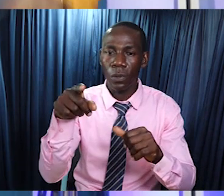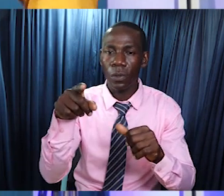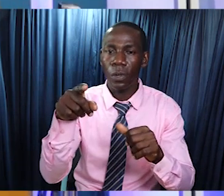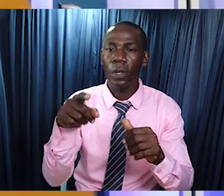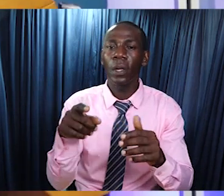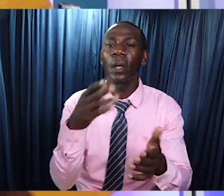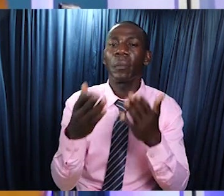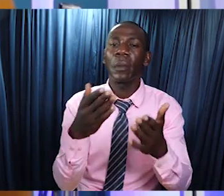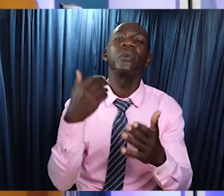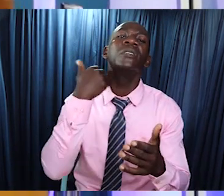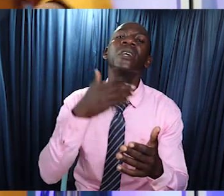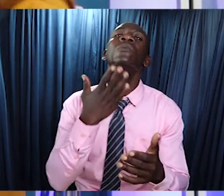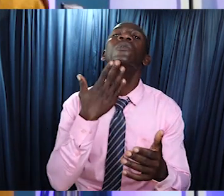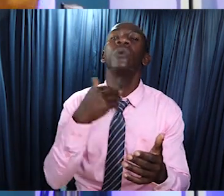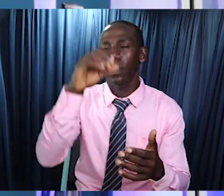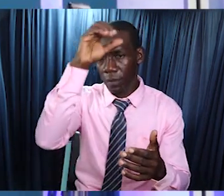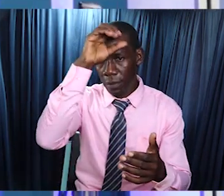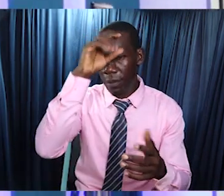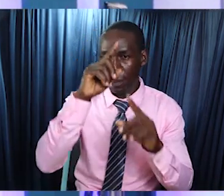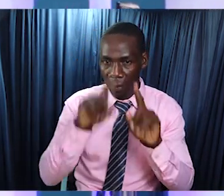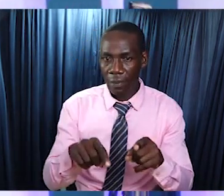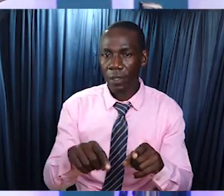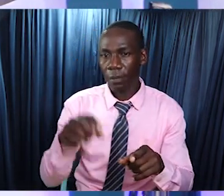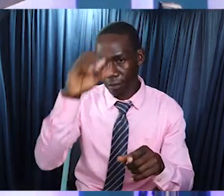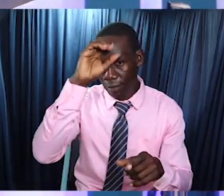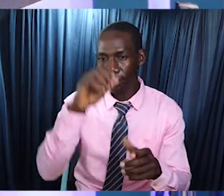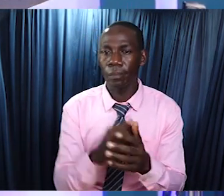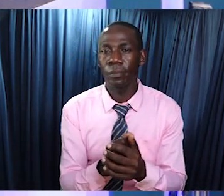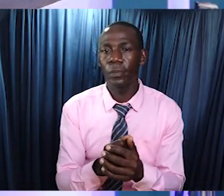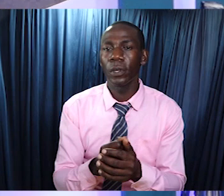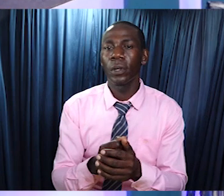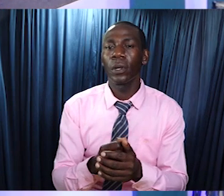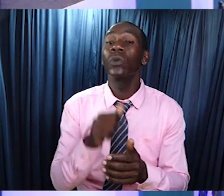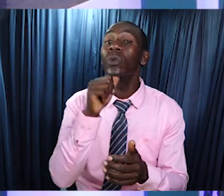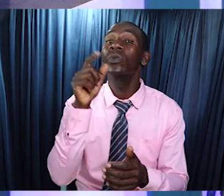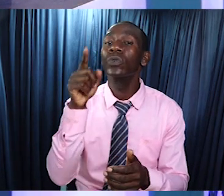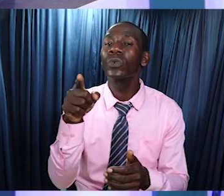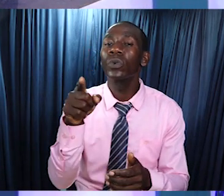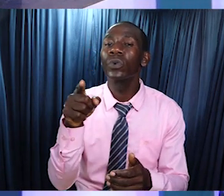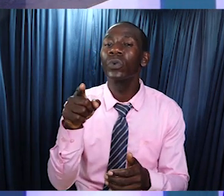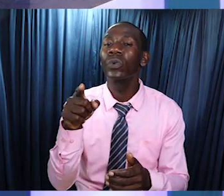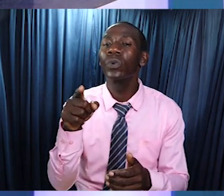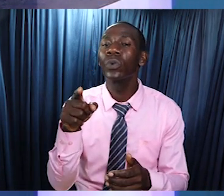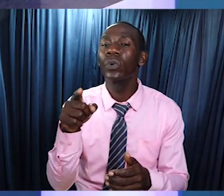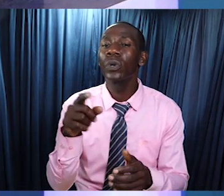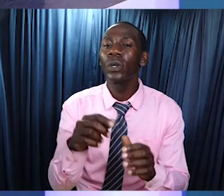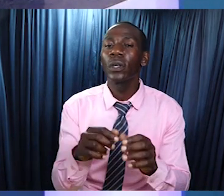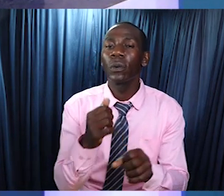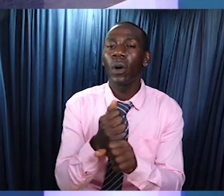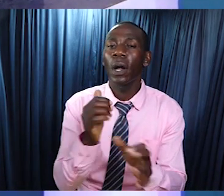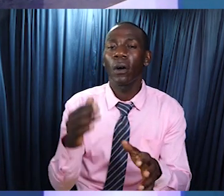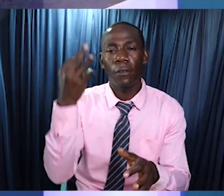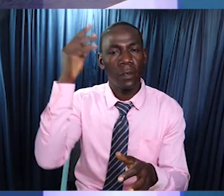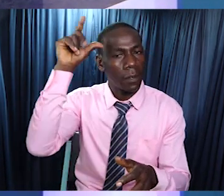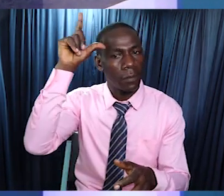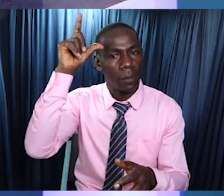in you. Akasema sitaki kulewa utalewa. However you say I don't want liquor, you'll get to liquor. Talewa maana si wewe. Because it's not you. Umtumwa wa shetani. You are